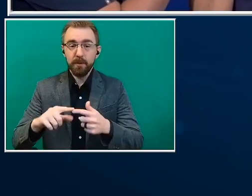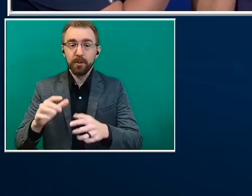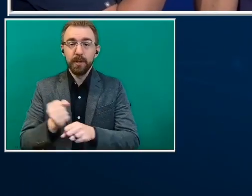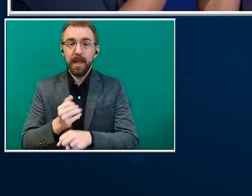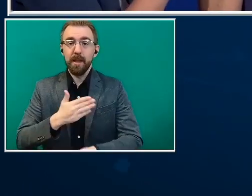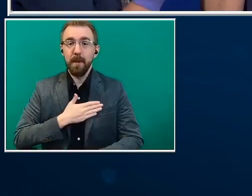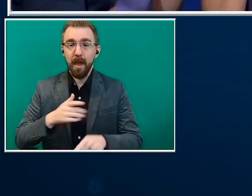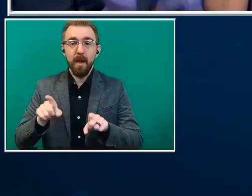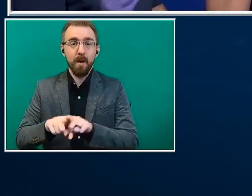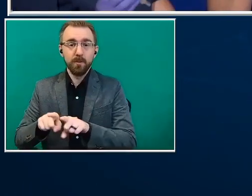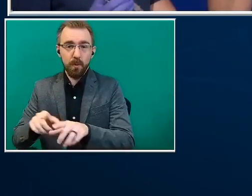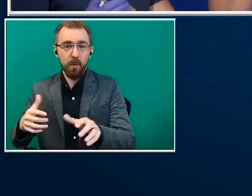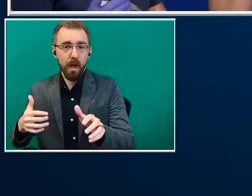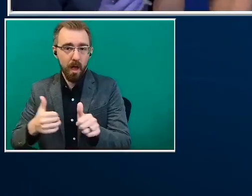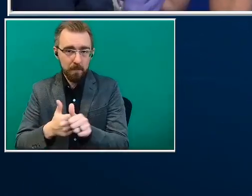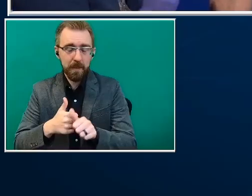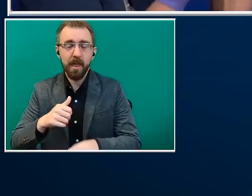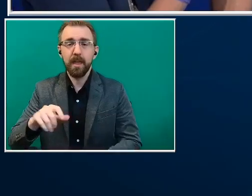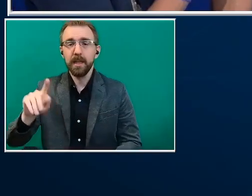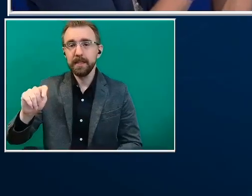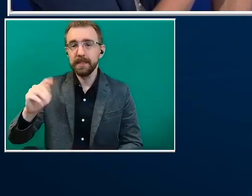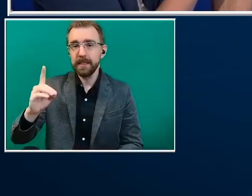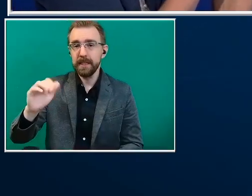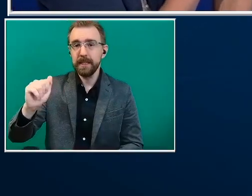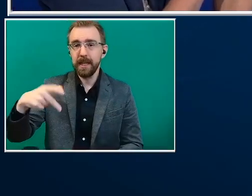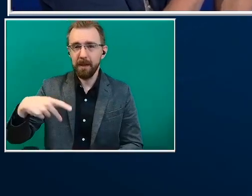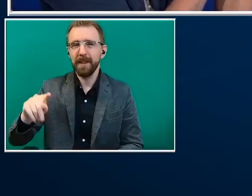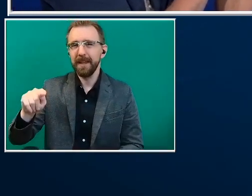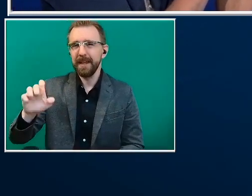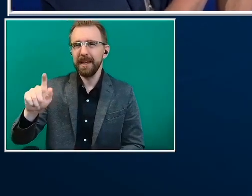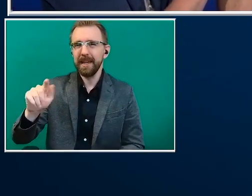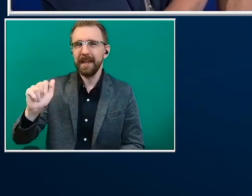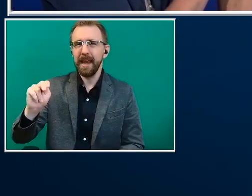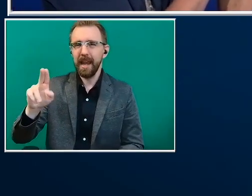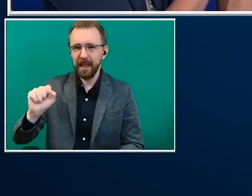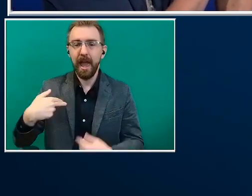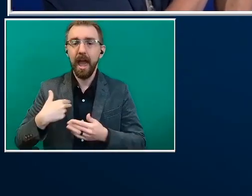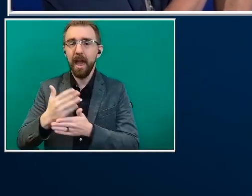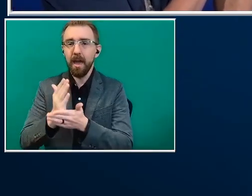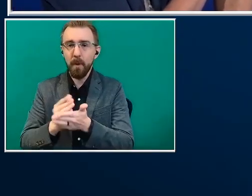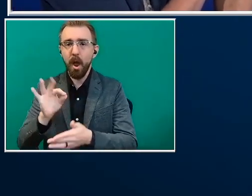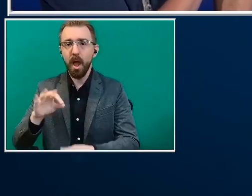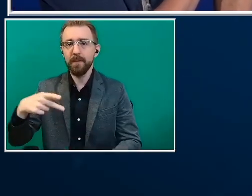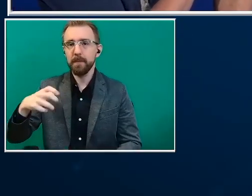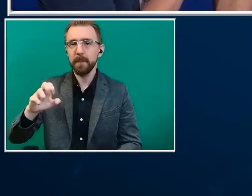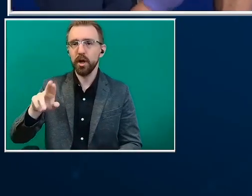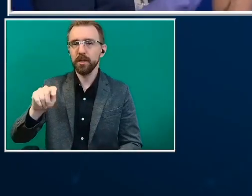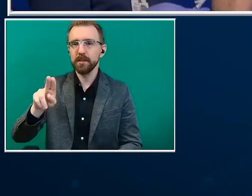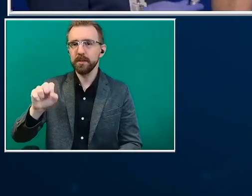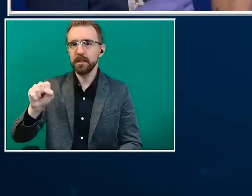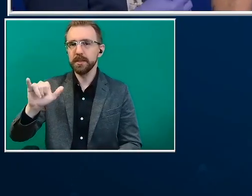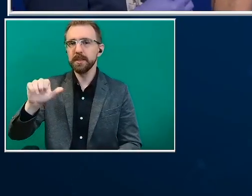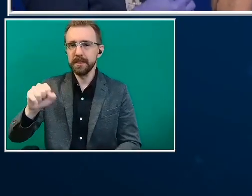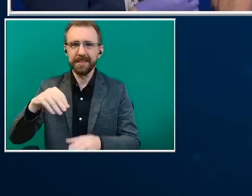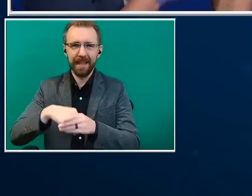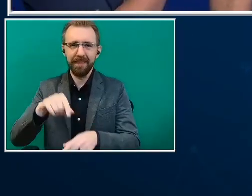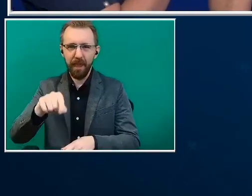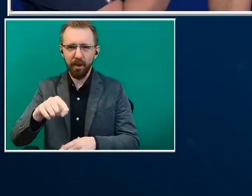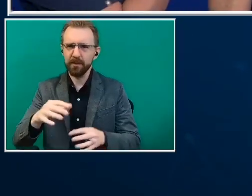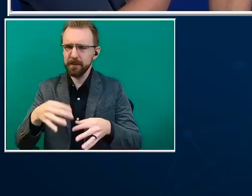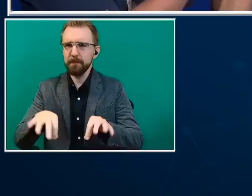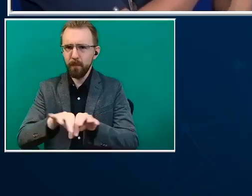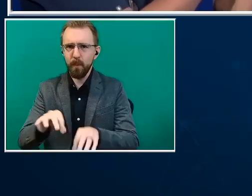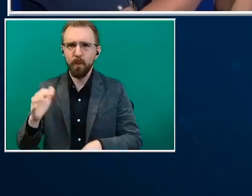updated Tdap, which is tetanus, but also has a component of pertussis in it. And that is very important because right